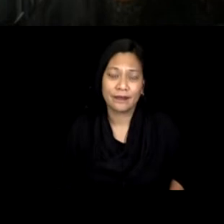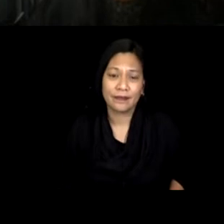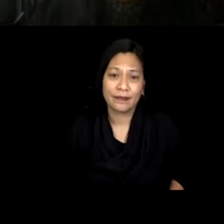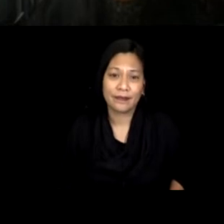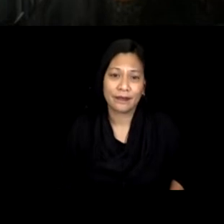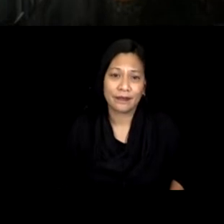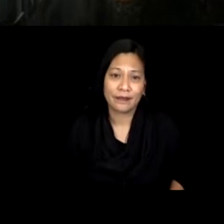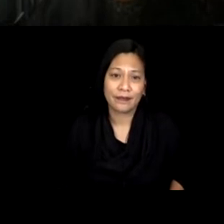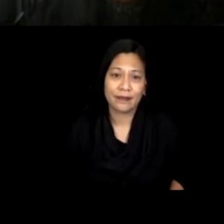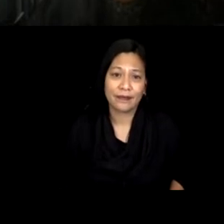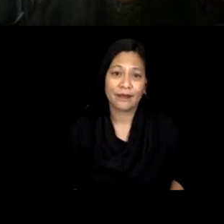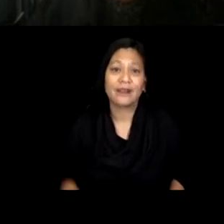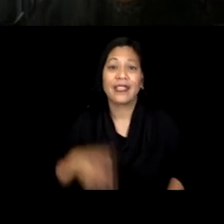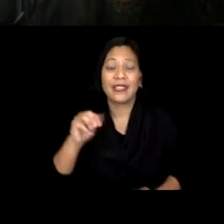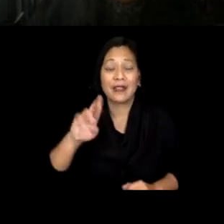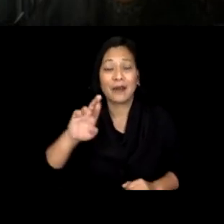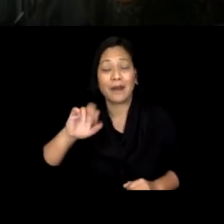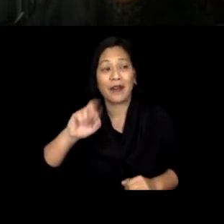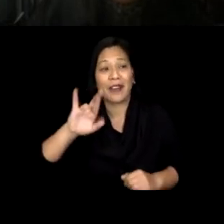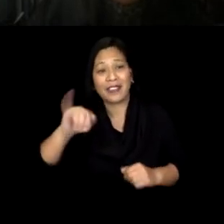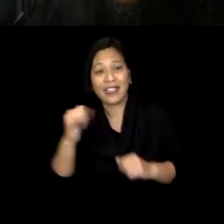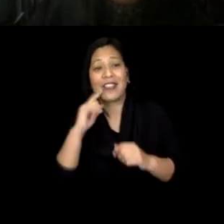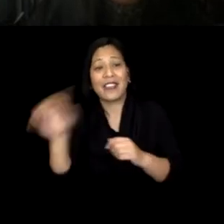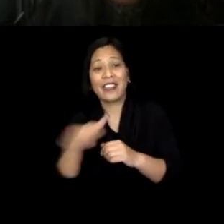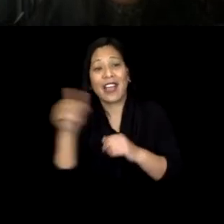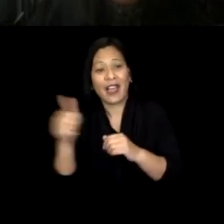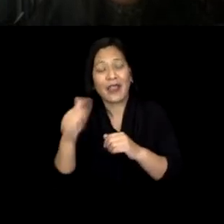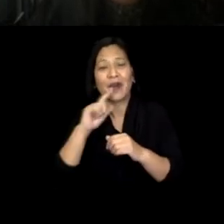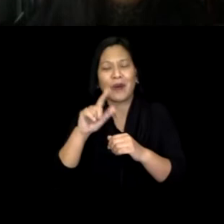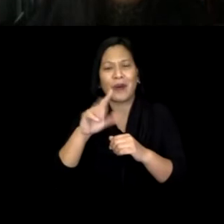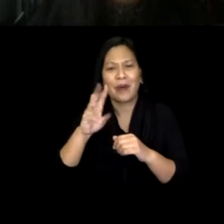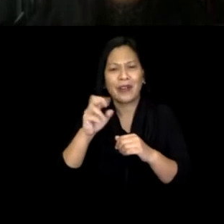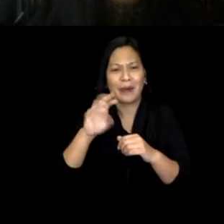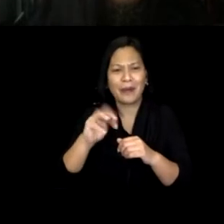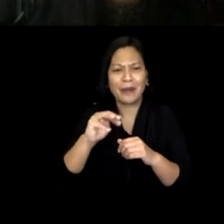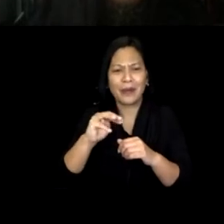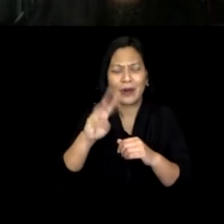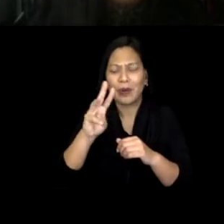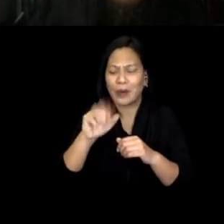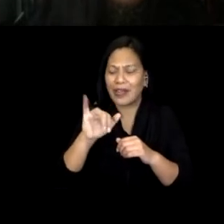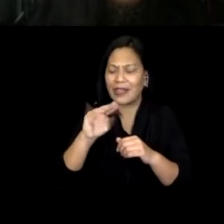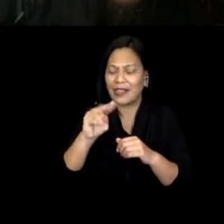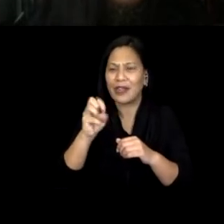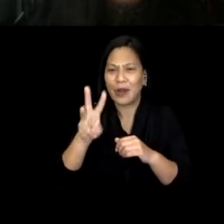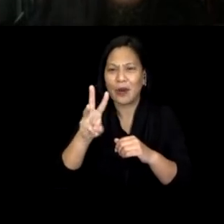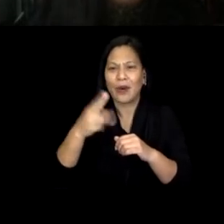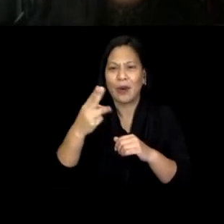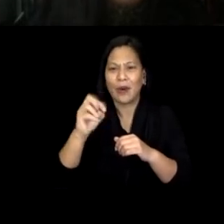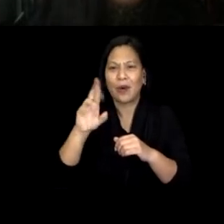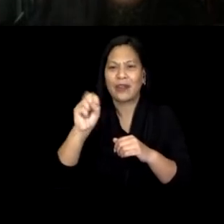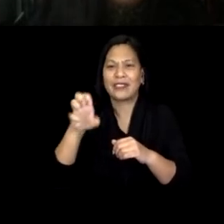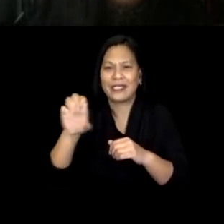Window Horses, totally other experience. Yeah, and Window Horses takes place at a poetry festival